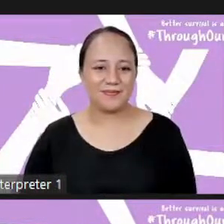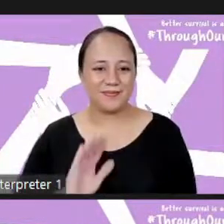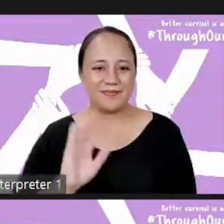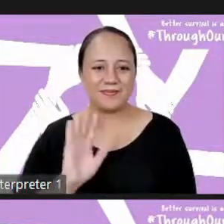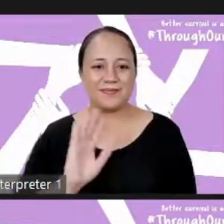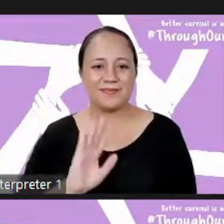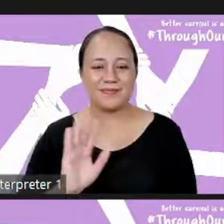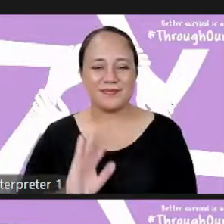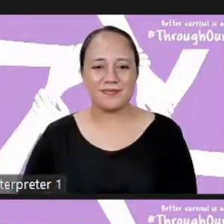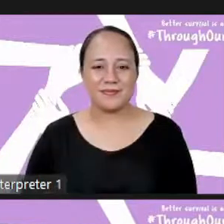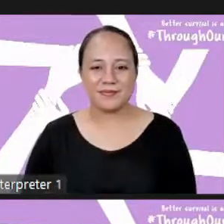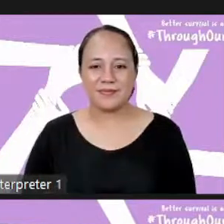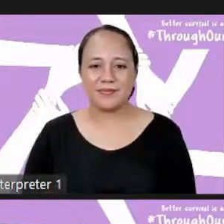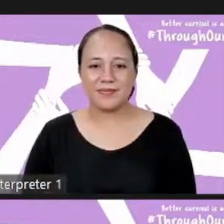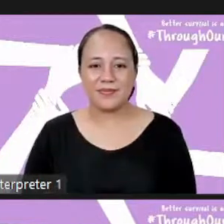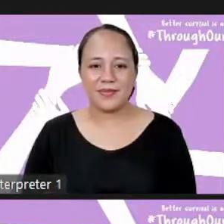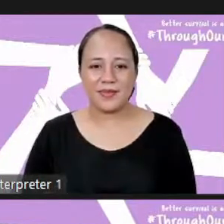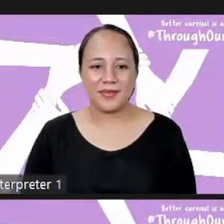Bye.